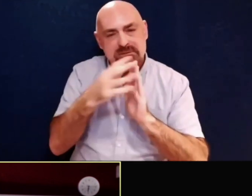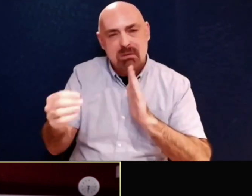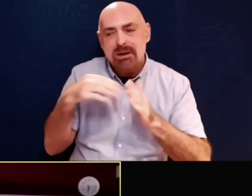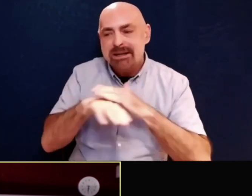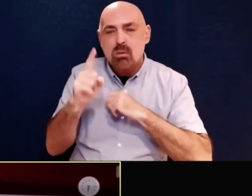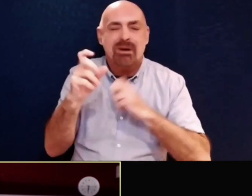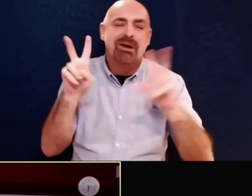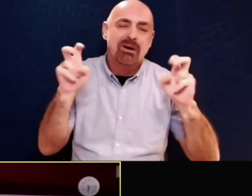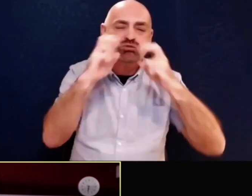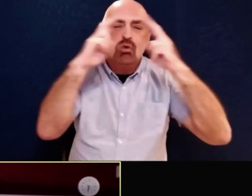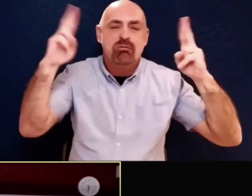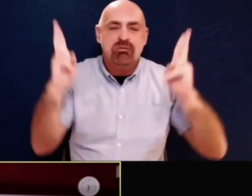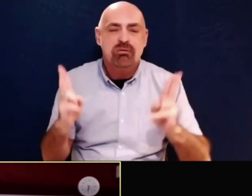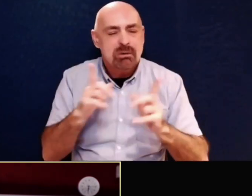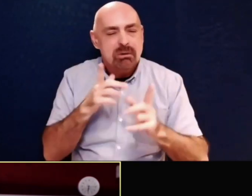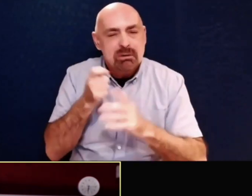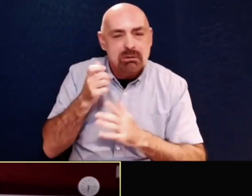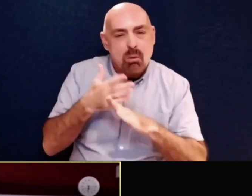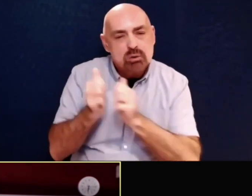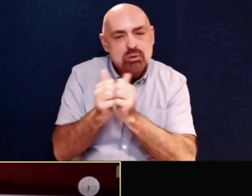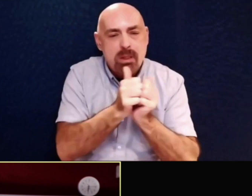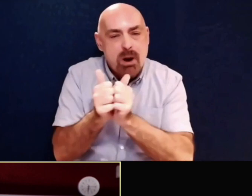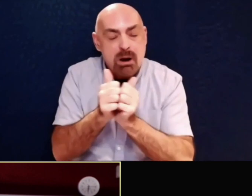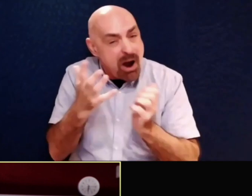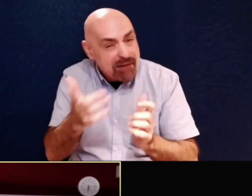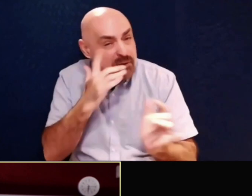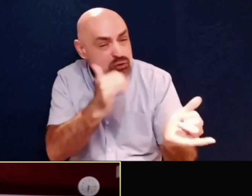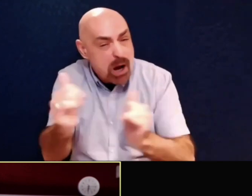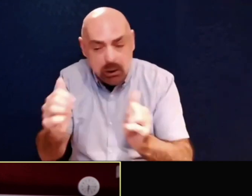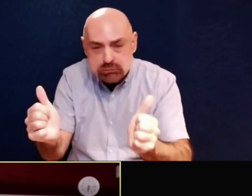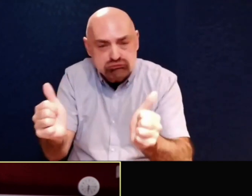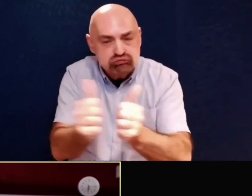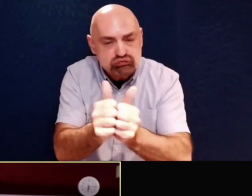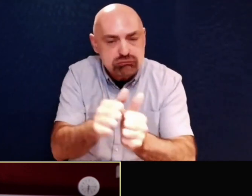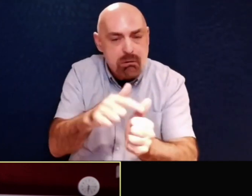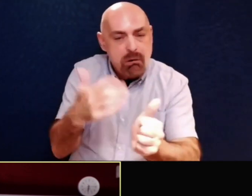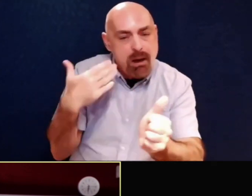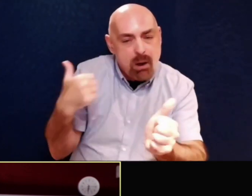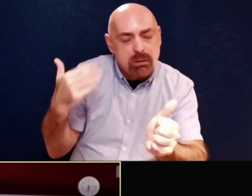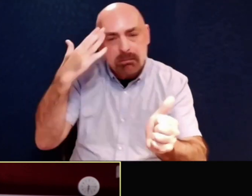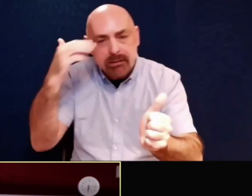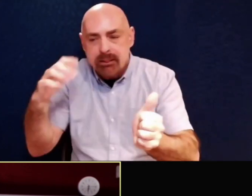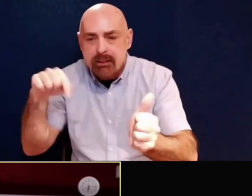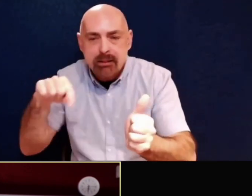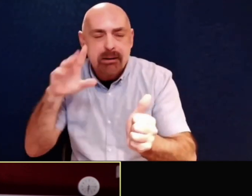roof? Are there any trials that you know where this has been implemented?